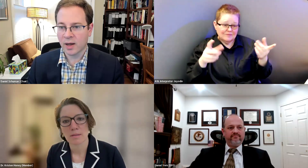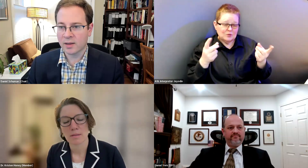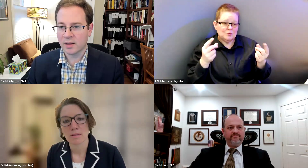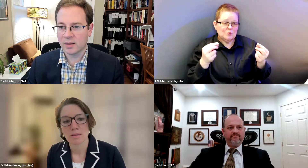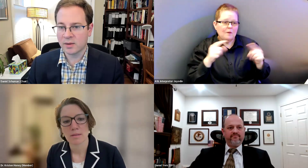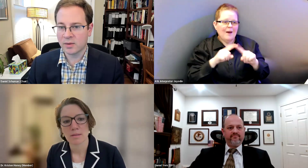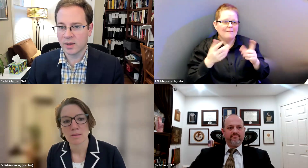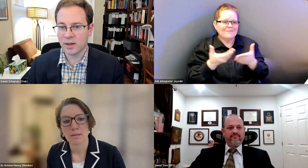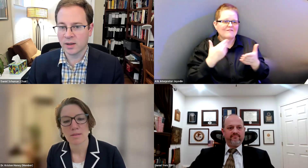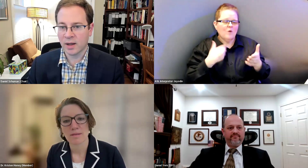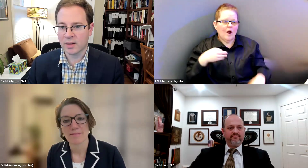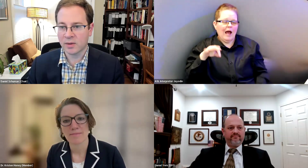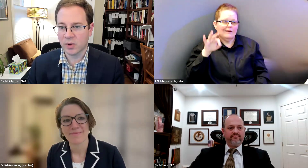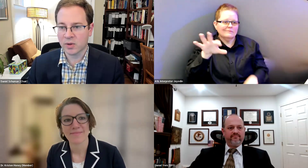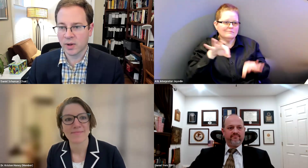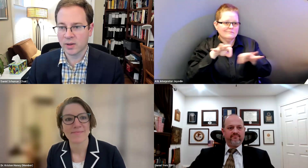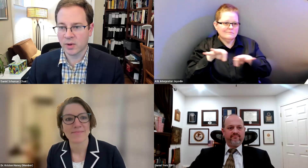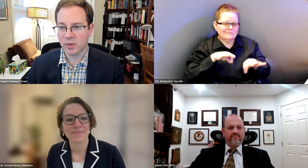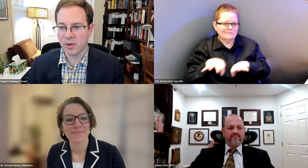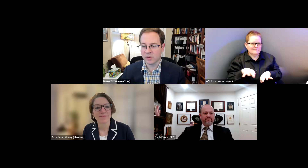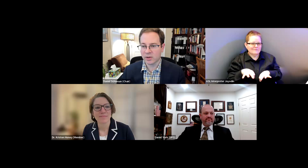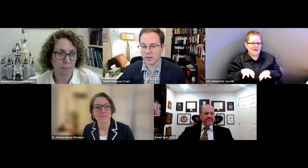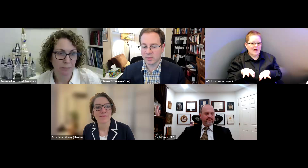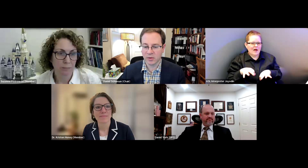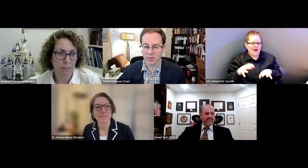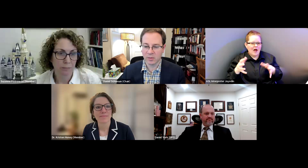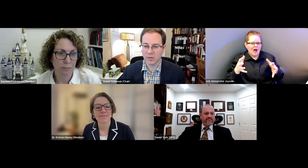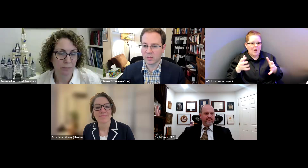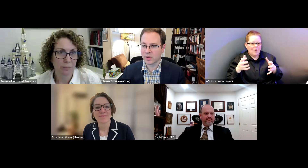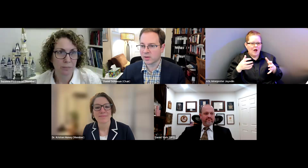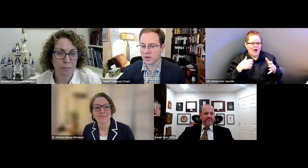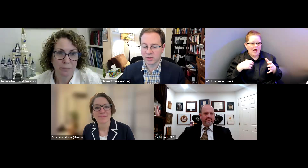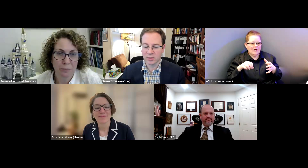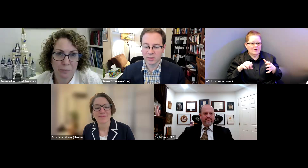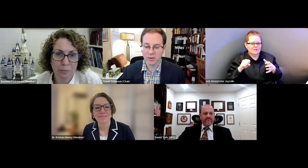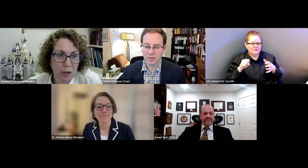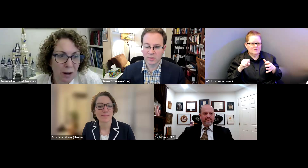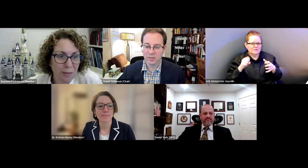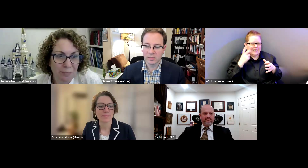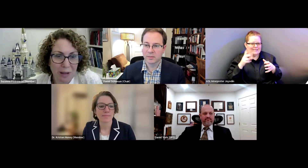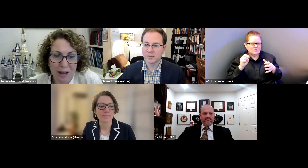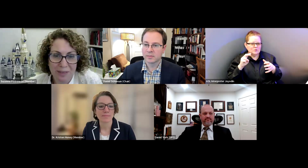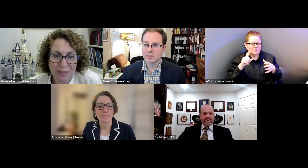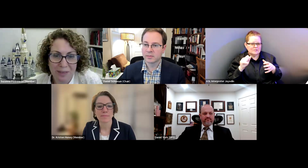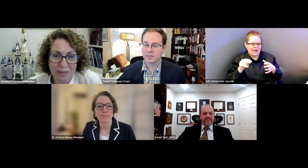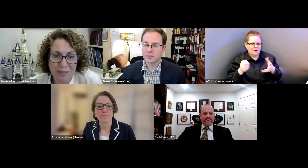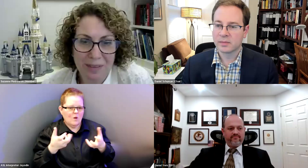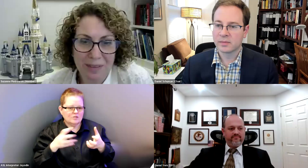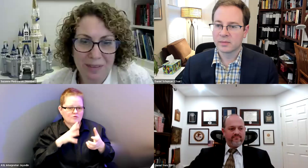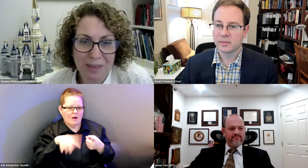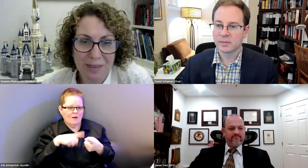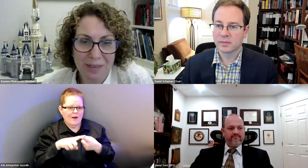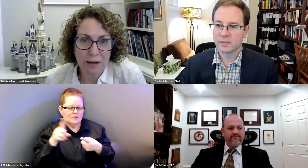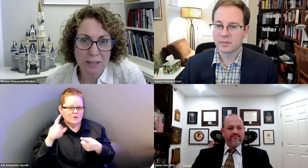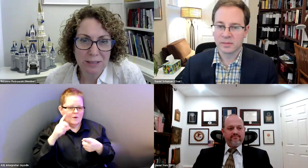it, I can see Suzanne wants to weigh in as well. And I want to give her a chance before I make the suggestion. Hi,